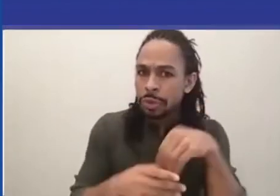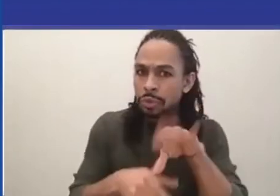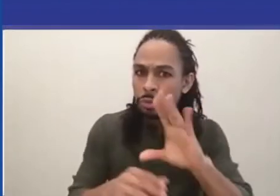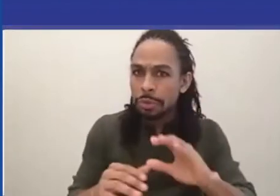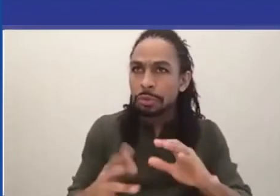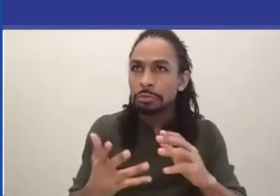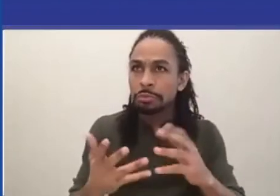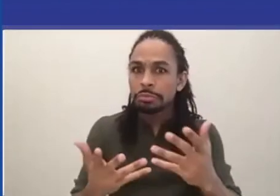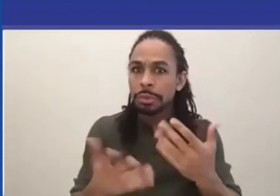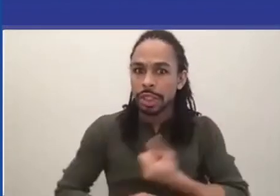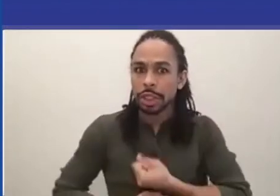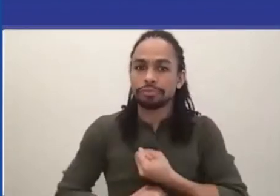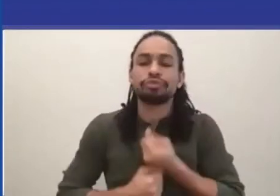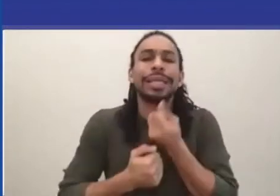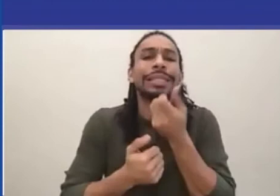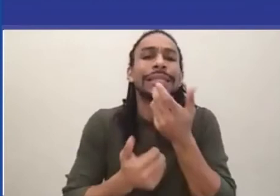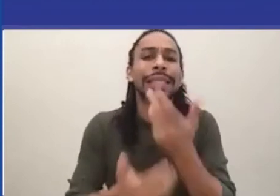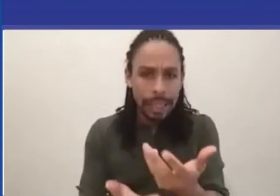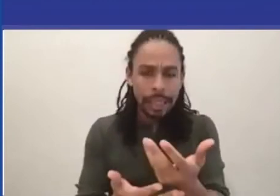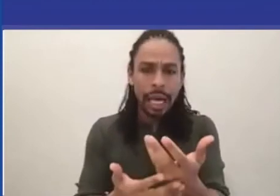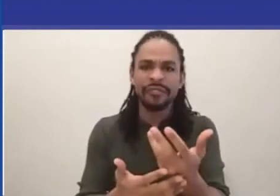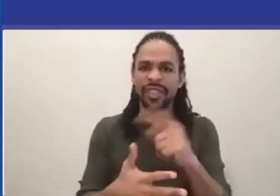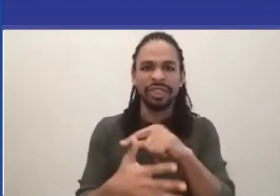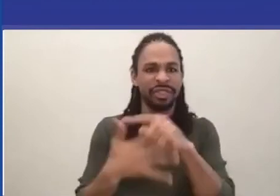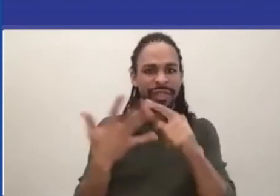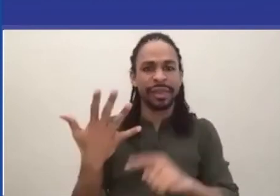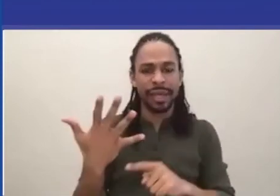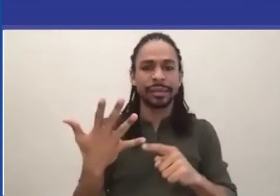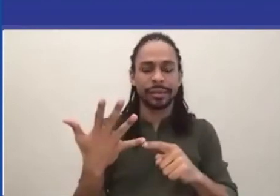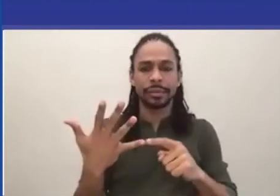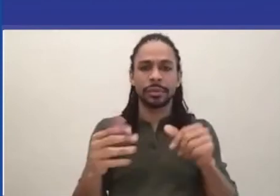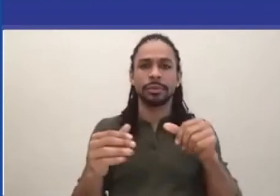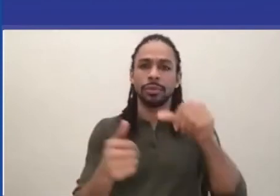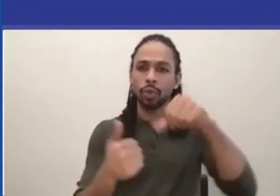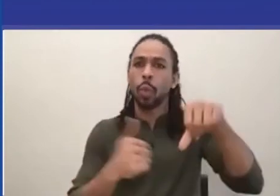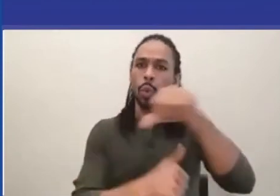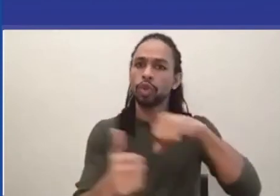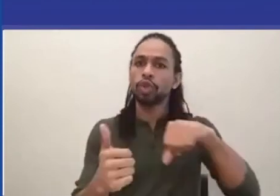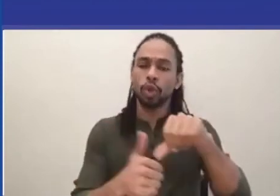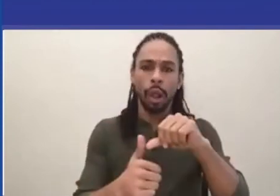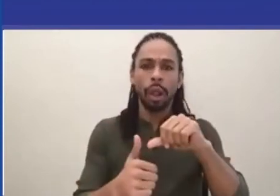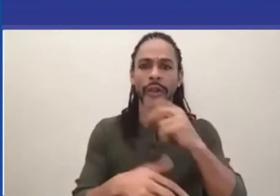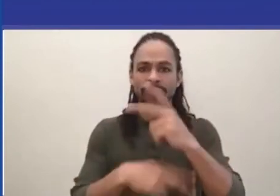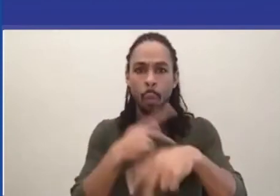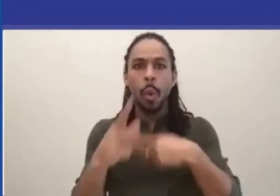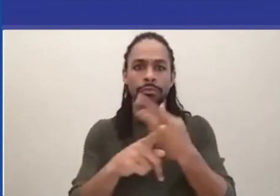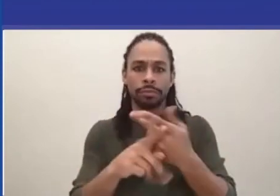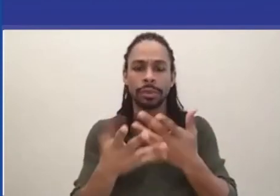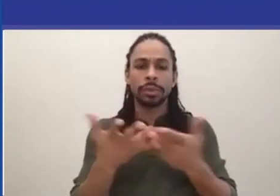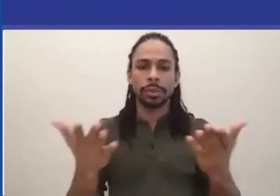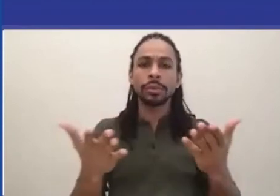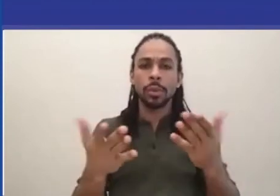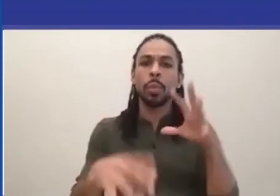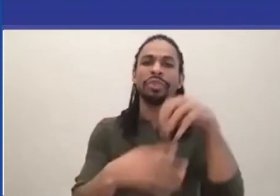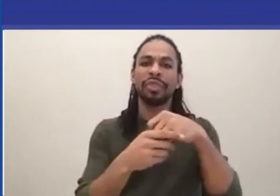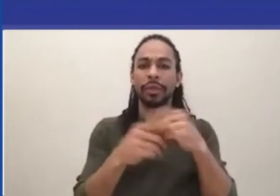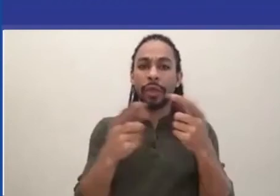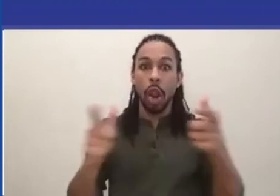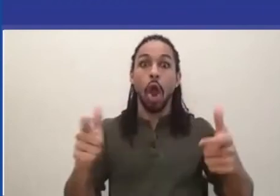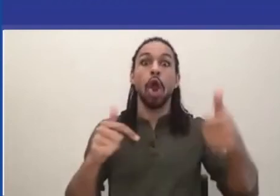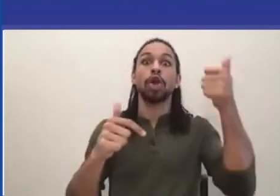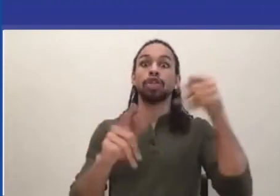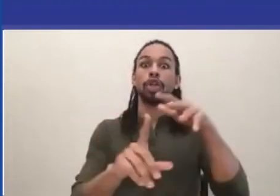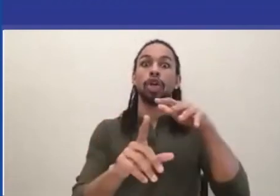expressing these social forms in the larger dance world, in the larger dance